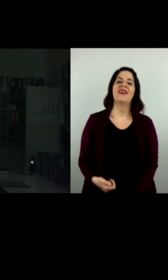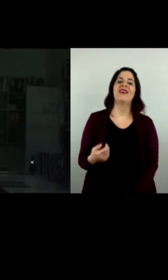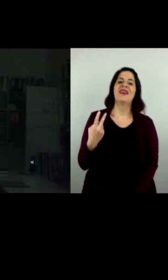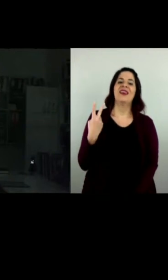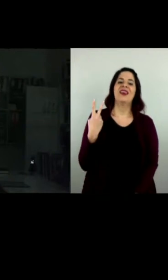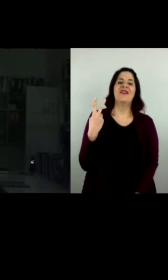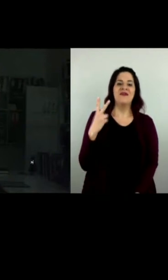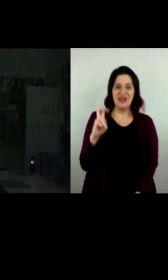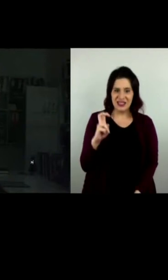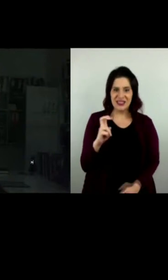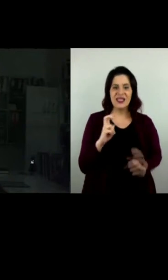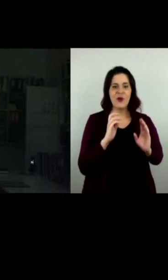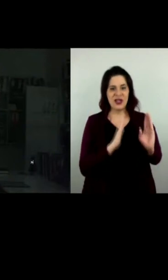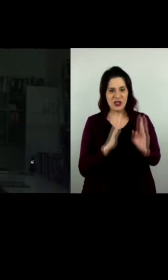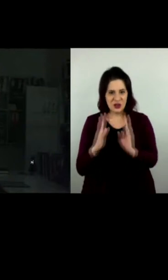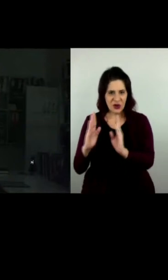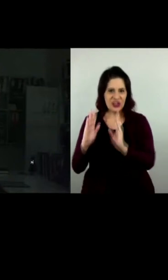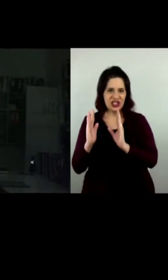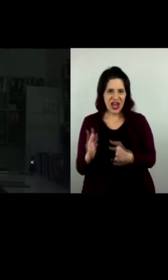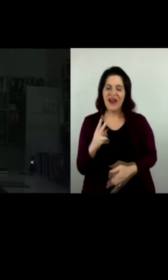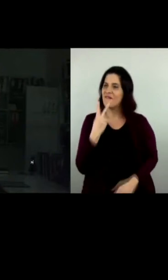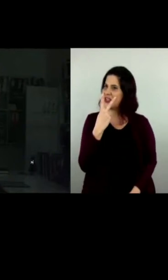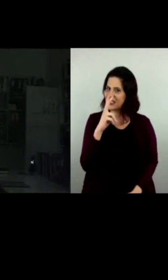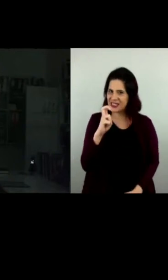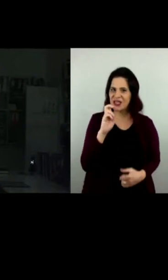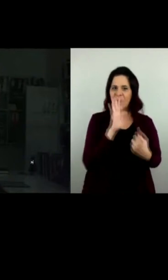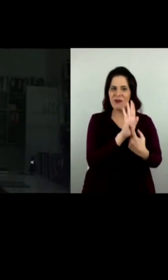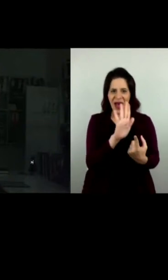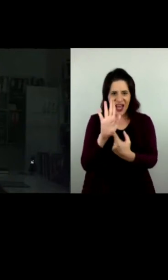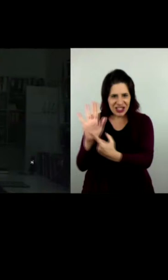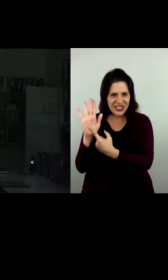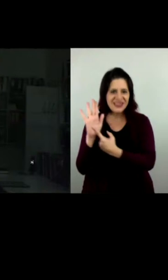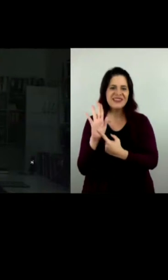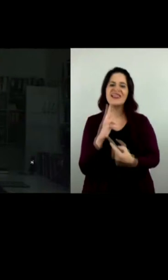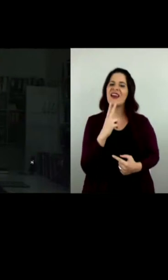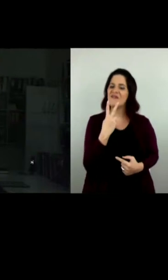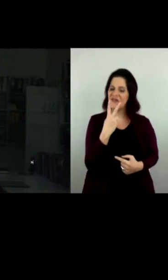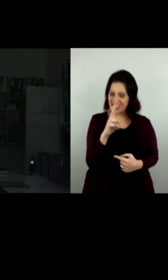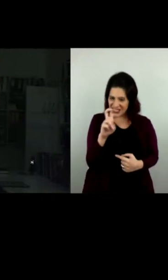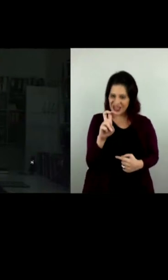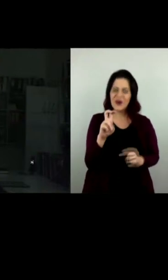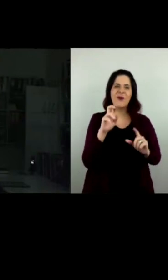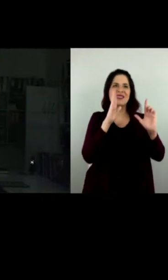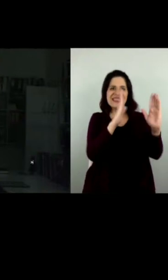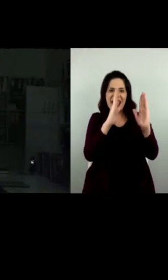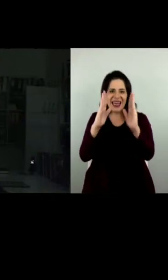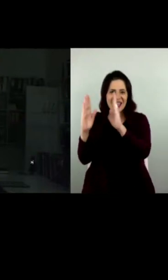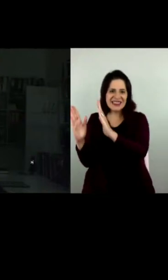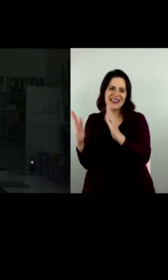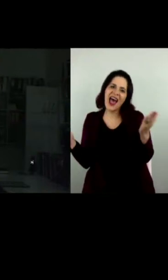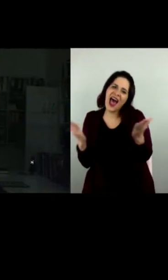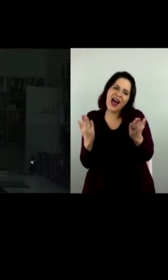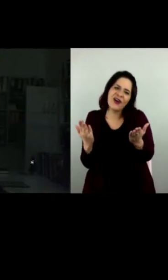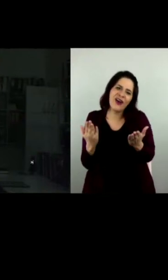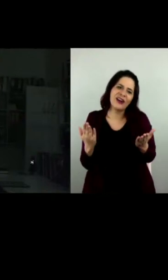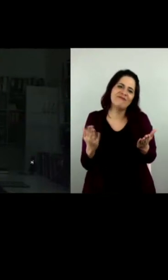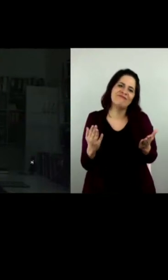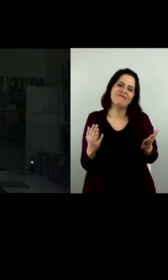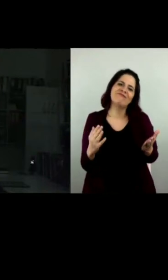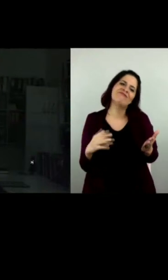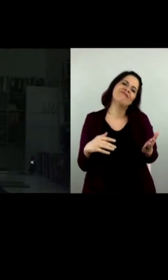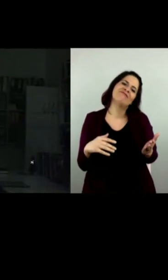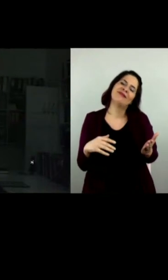editions, 25 pictures, scenes, things. It's time for our epilogue.